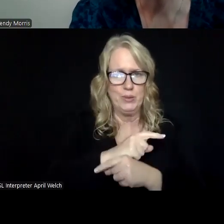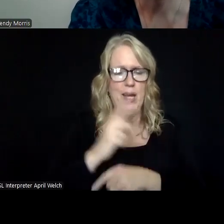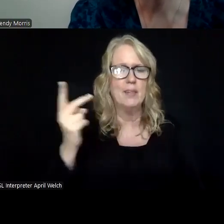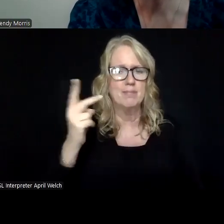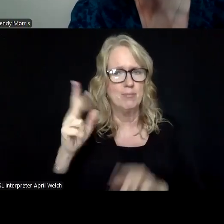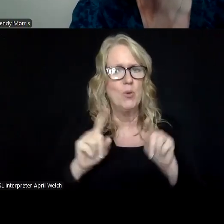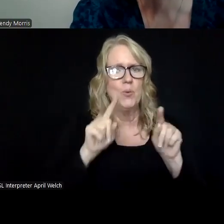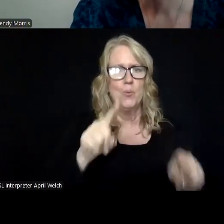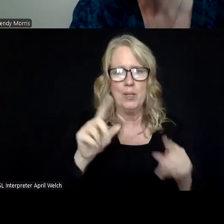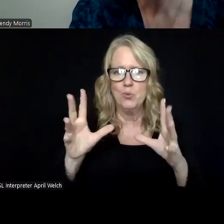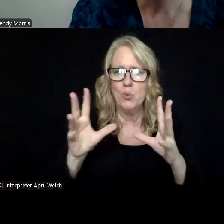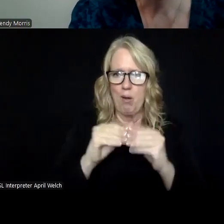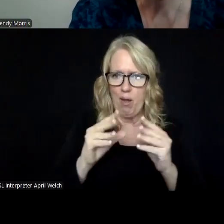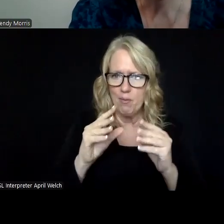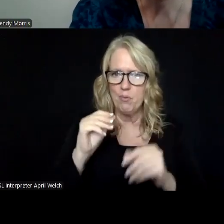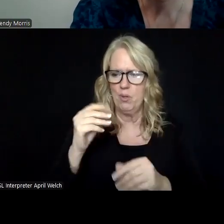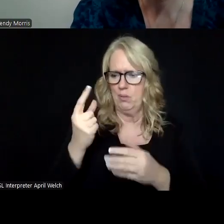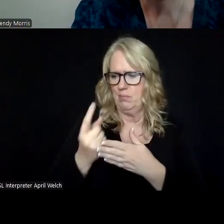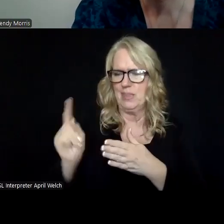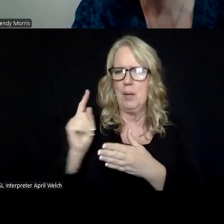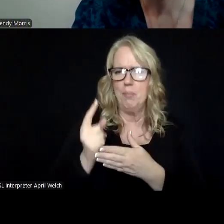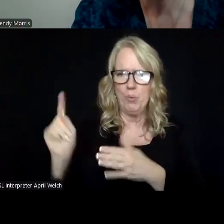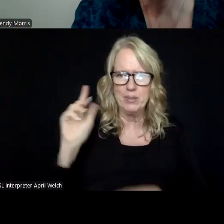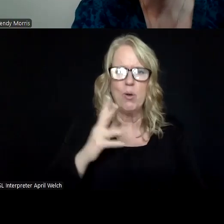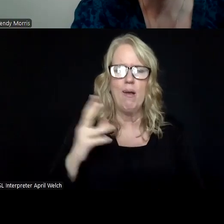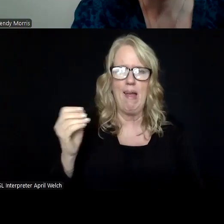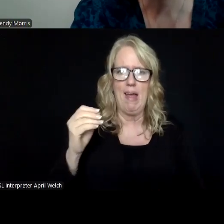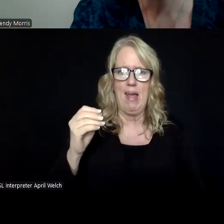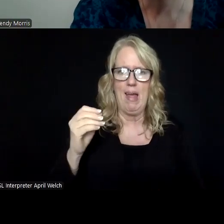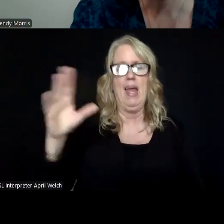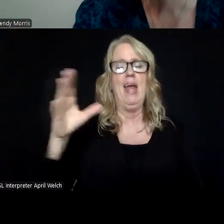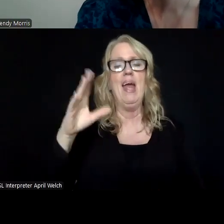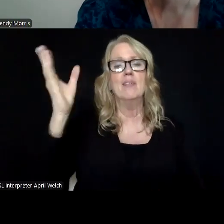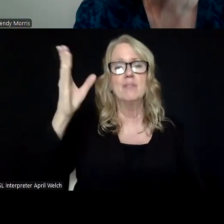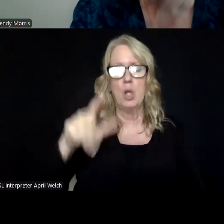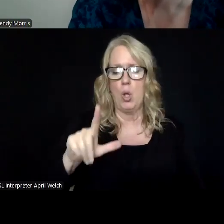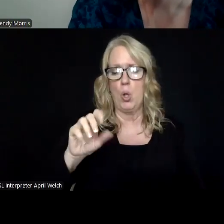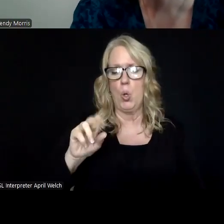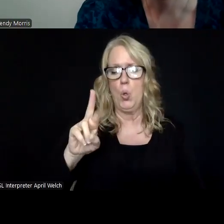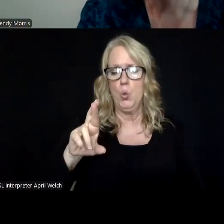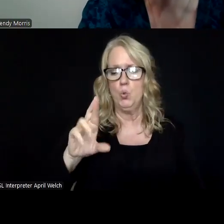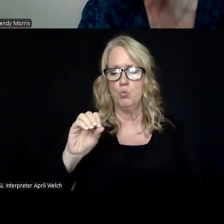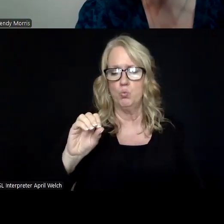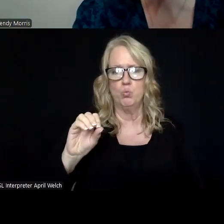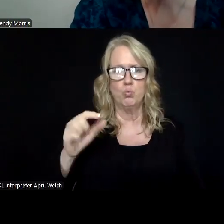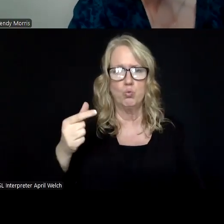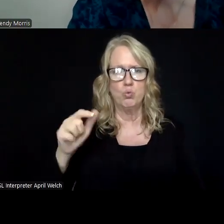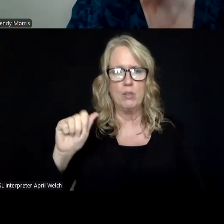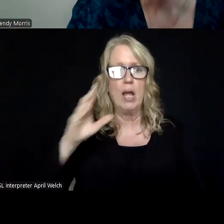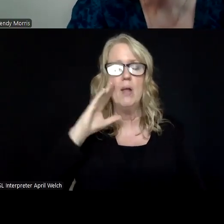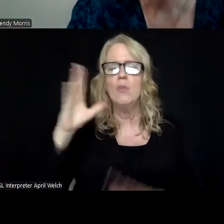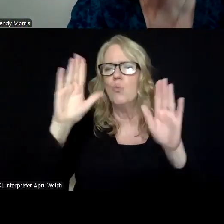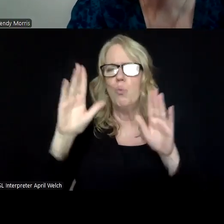attend a conference a couple of weeks ago, and the keynote speaker, Lou Raja, gave this really wonderful speech